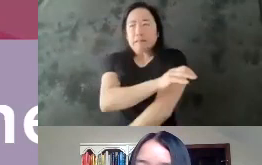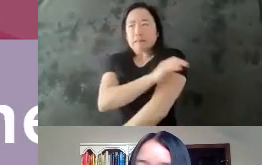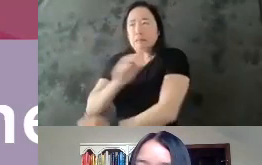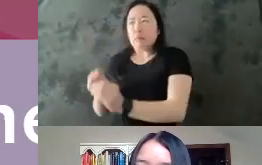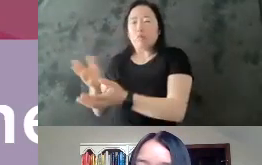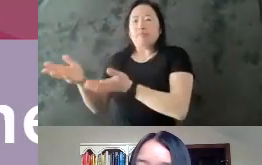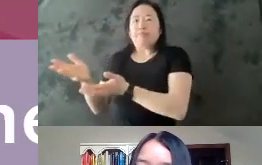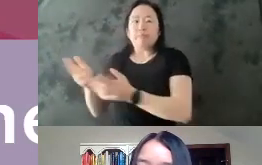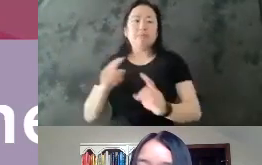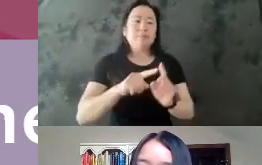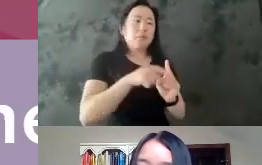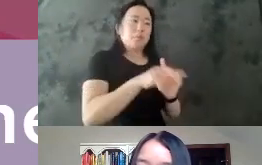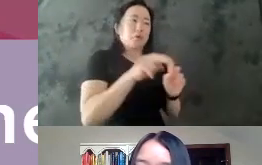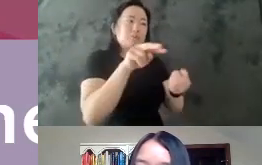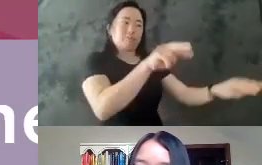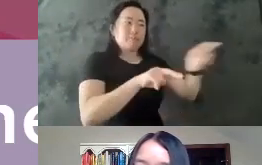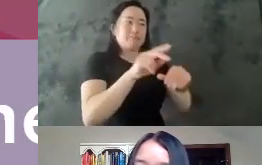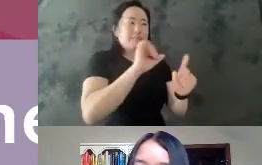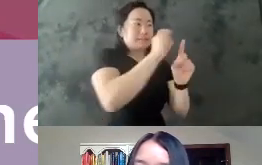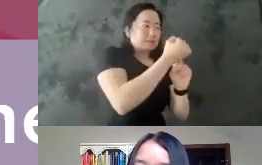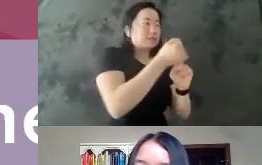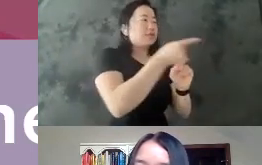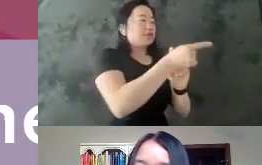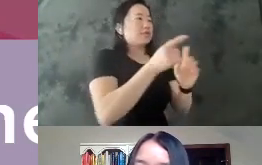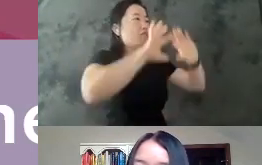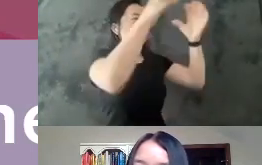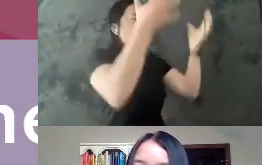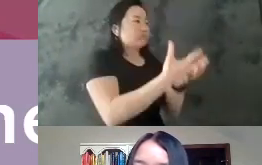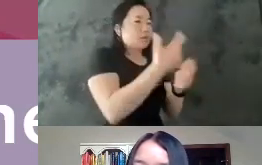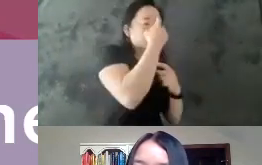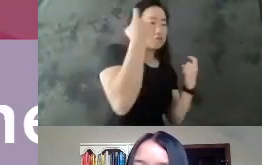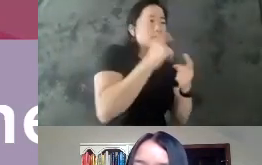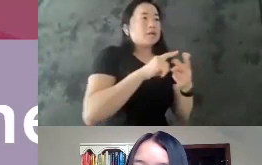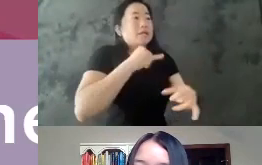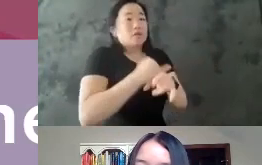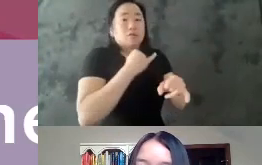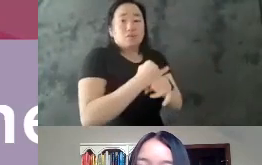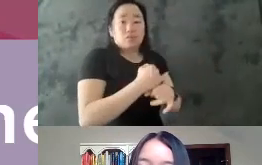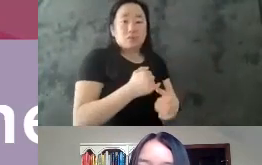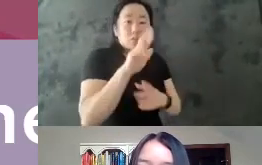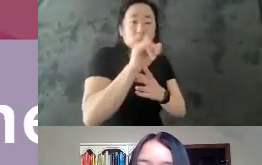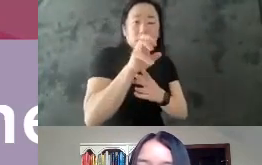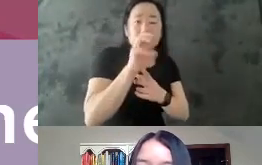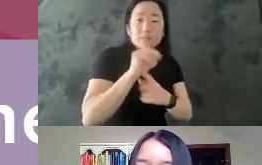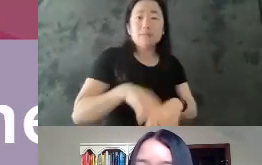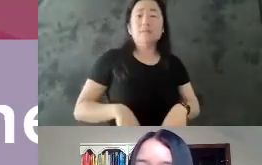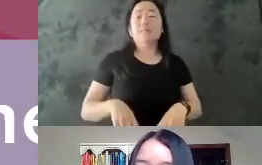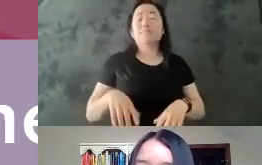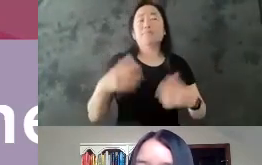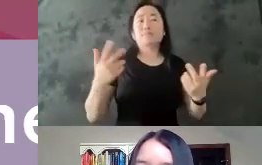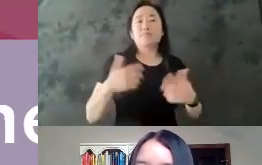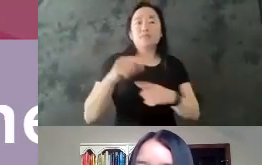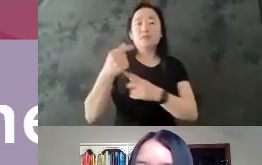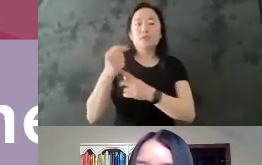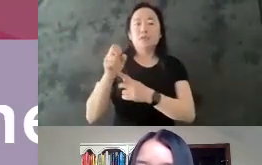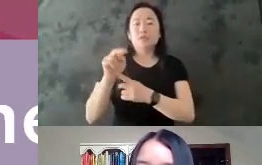situations of collective trauma, like institutionalized racism, genocide, and really focusing on how